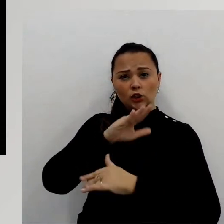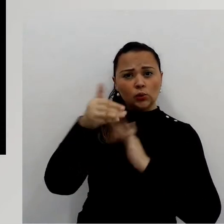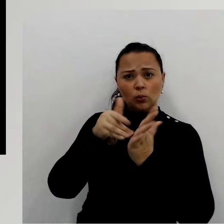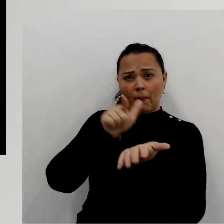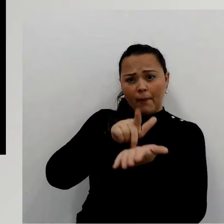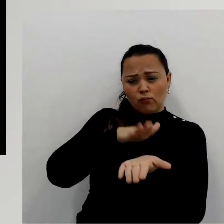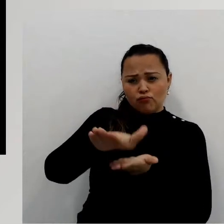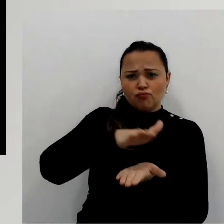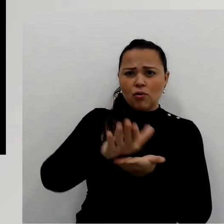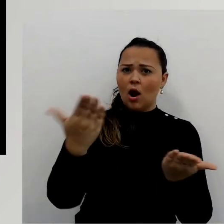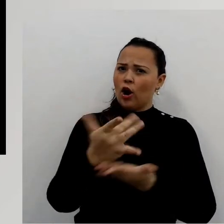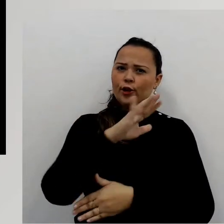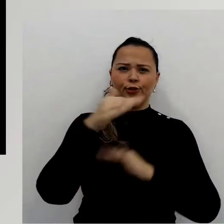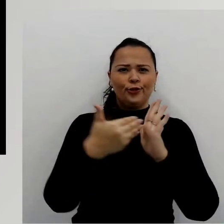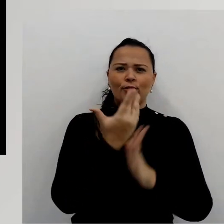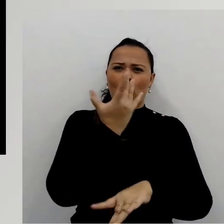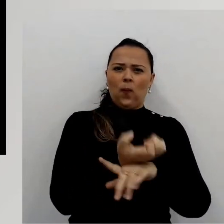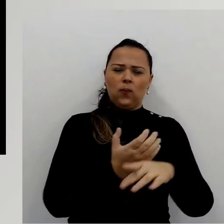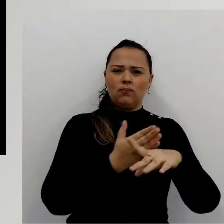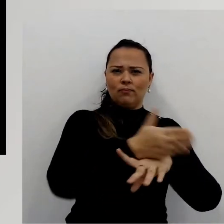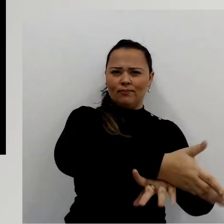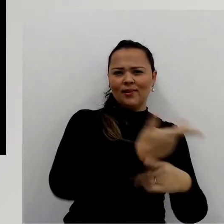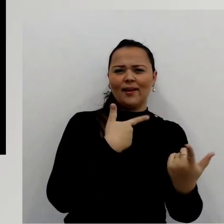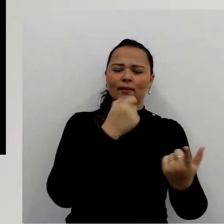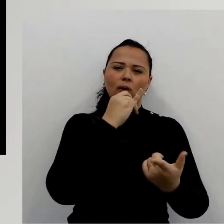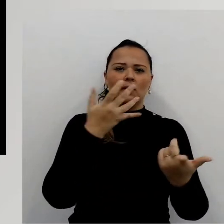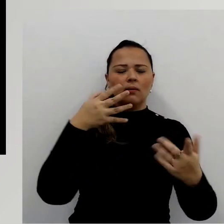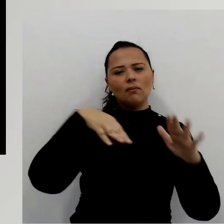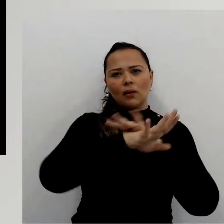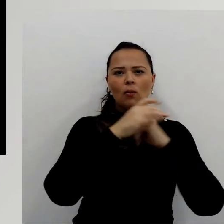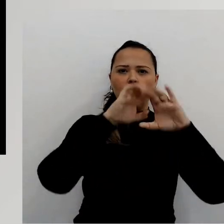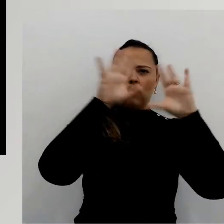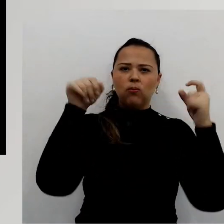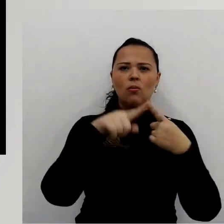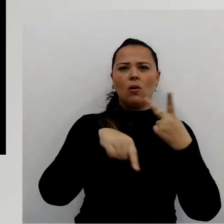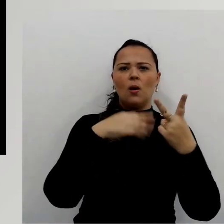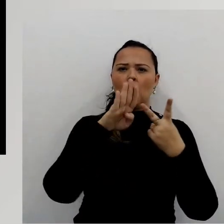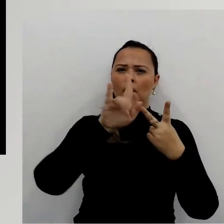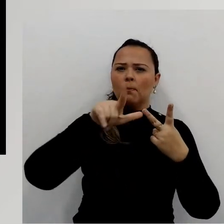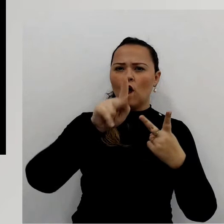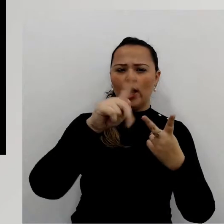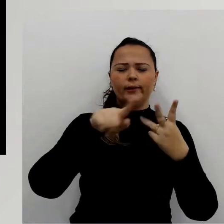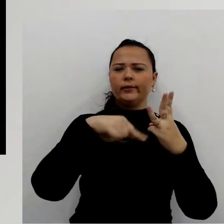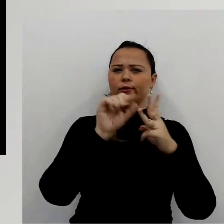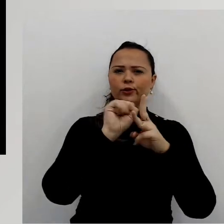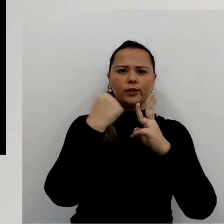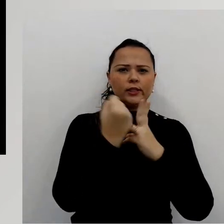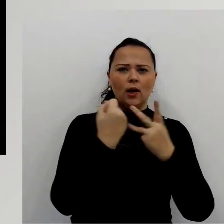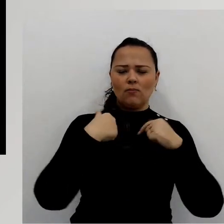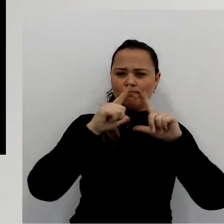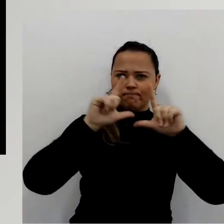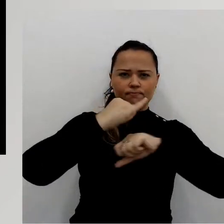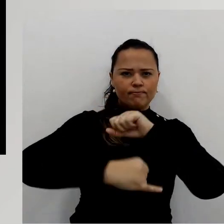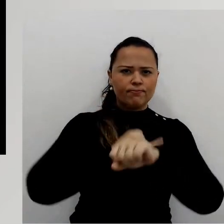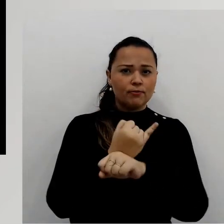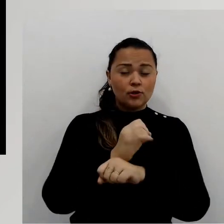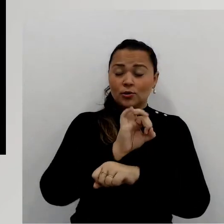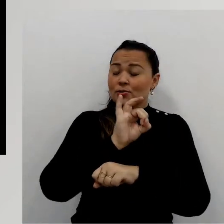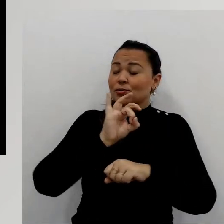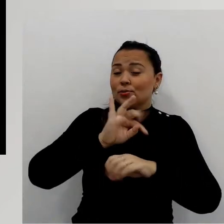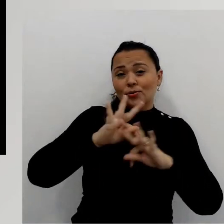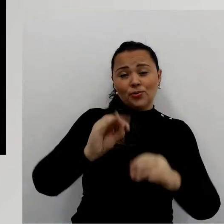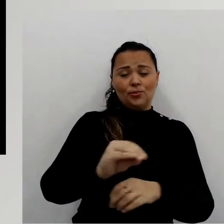on blogs or on social media. 11% went offshore. A lot of book work is done